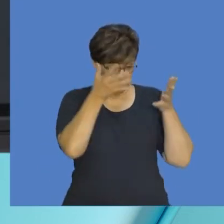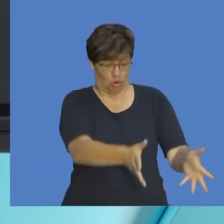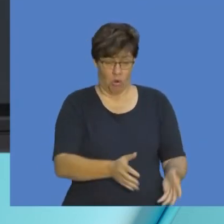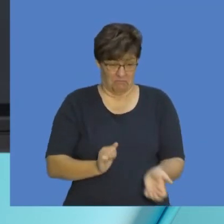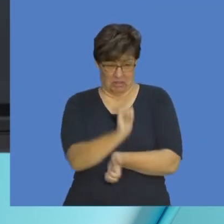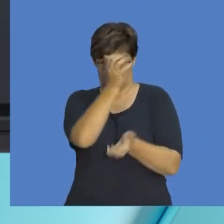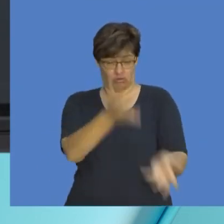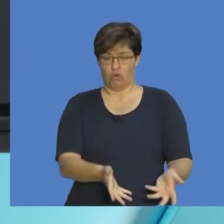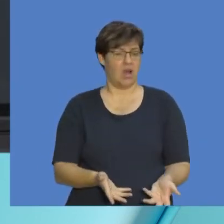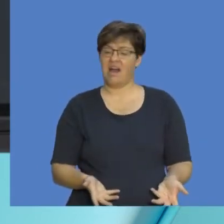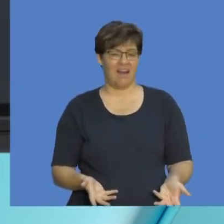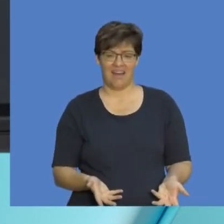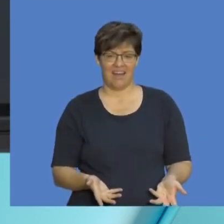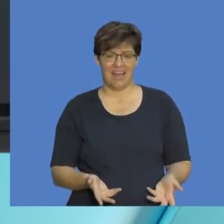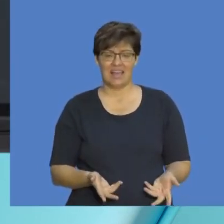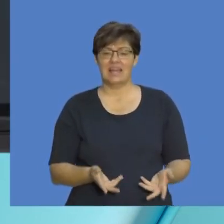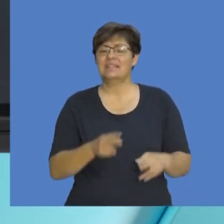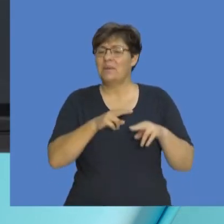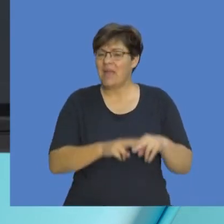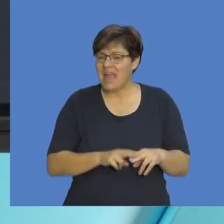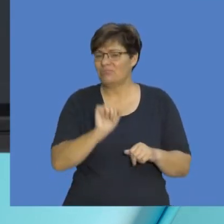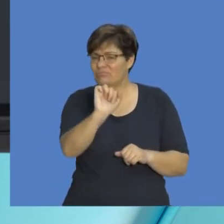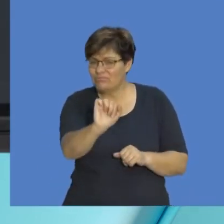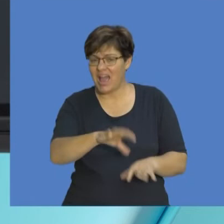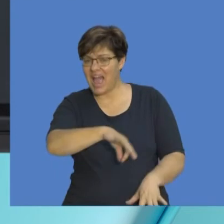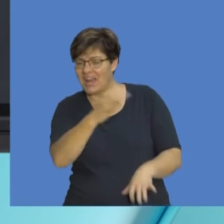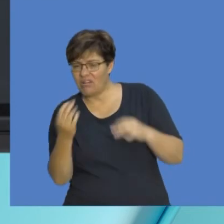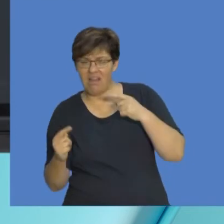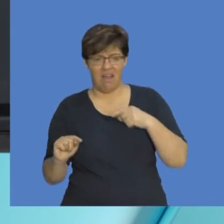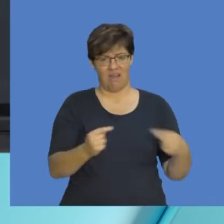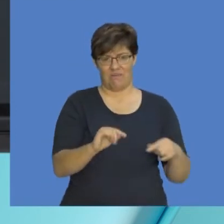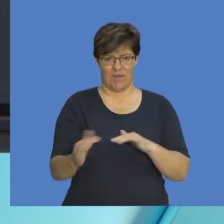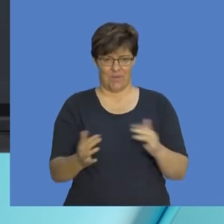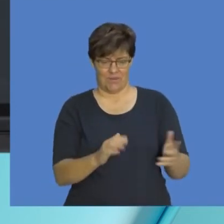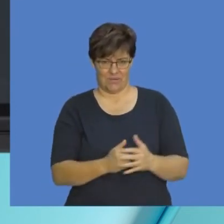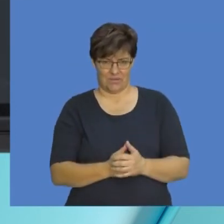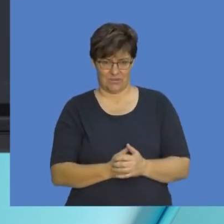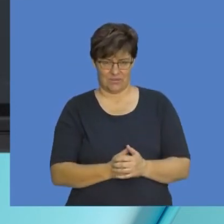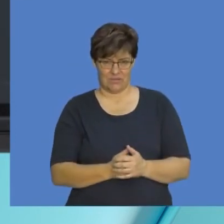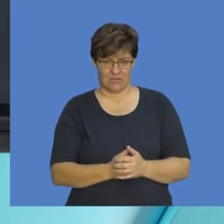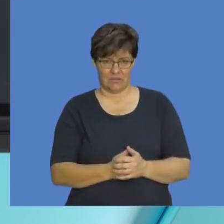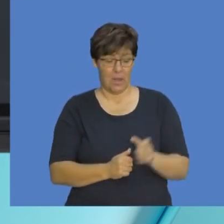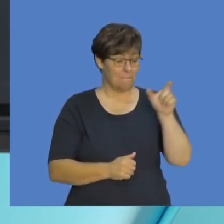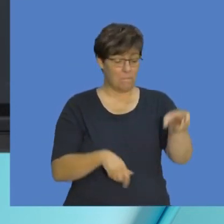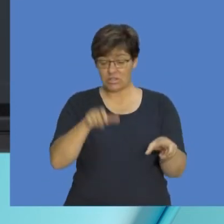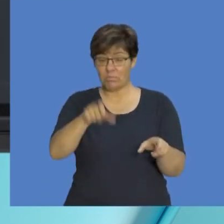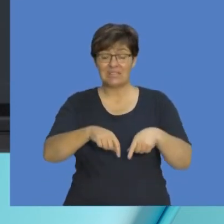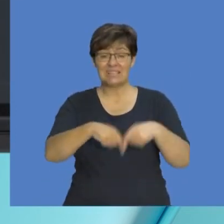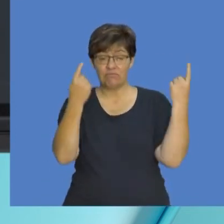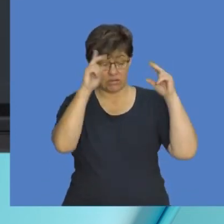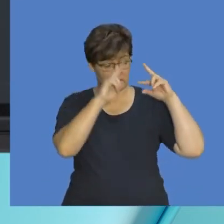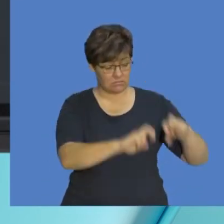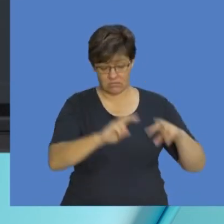fixed. Based on how we analyze that and argue, you can have two different analysts